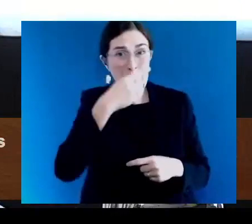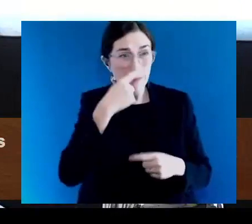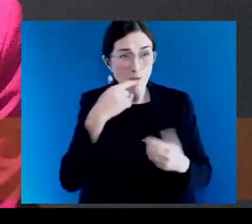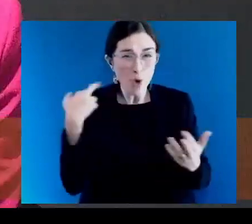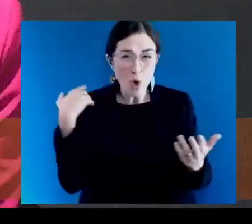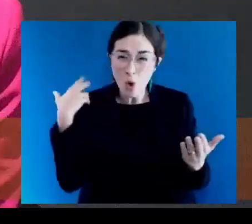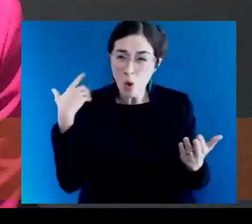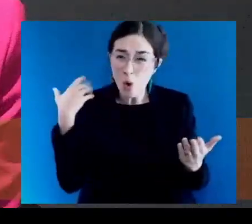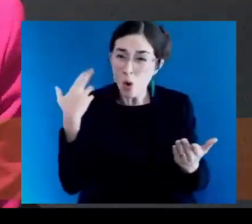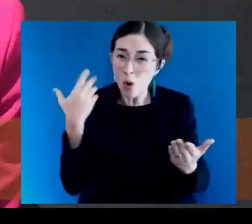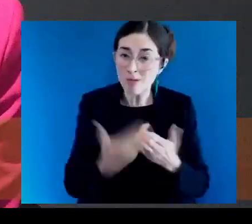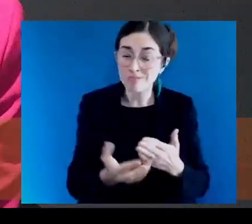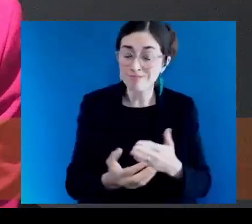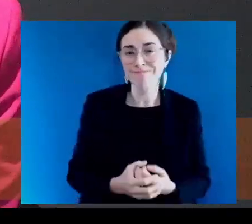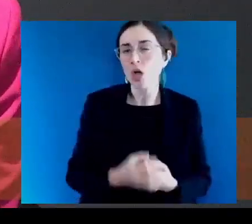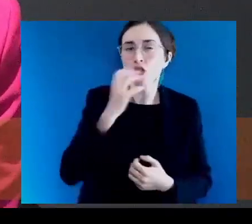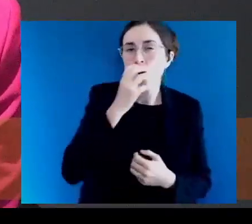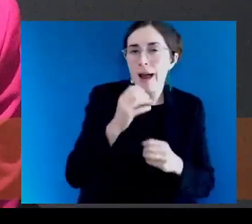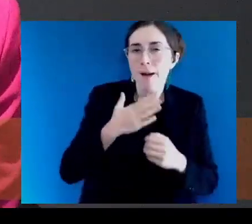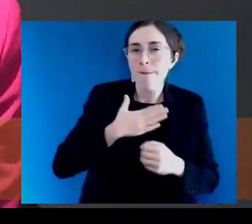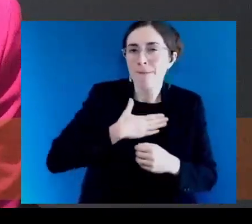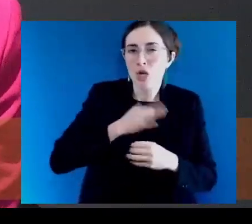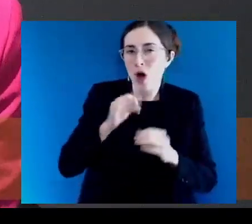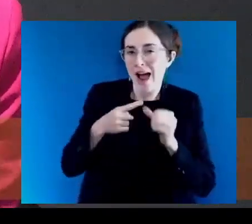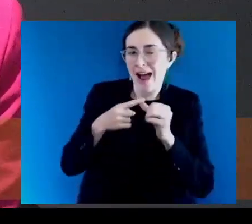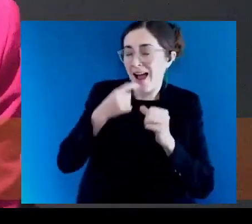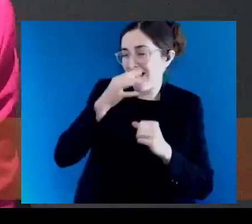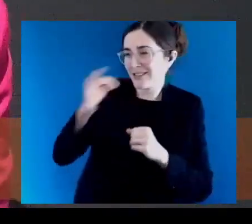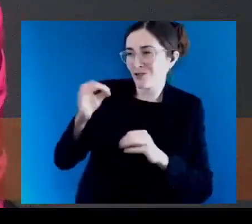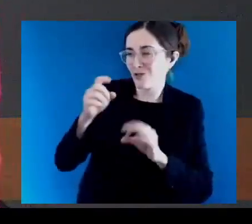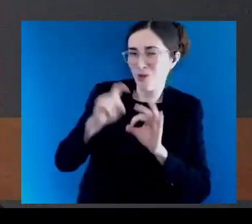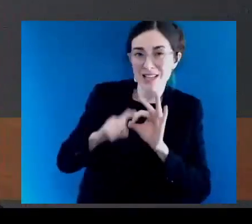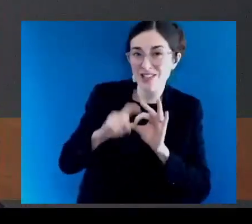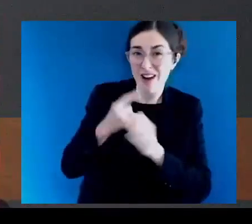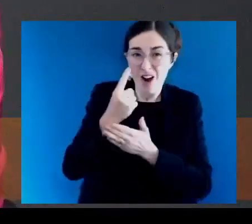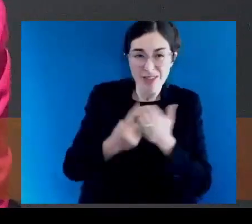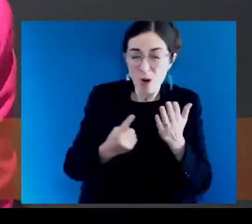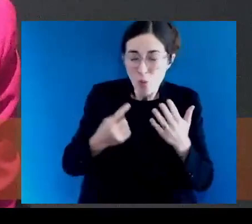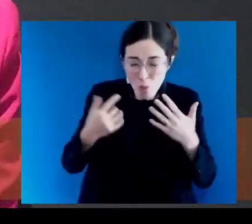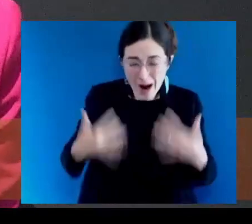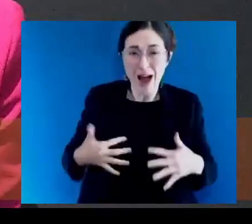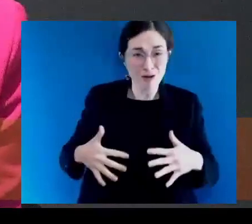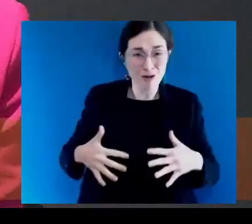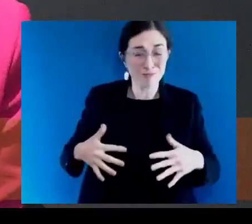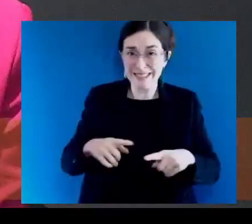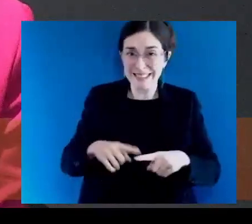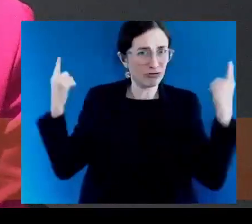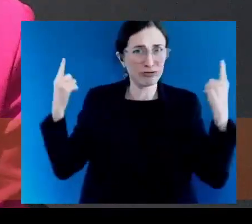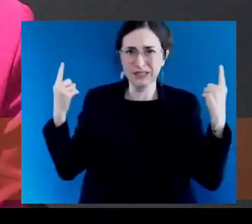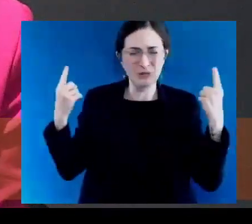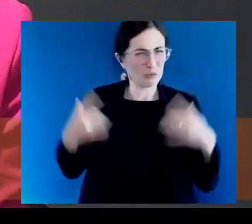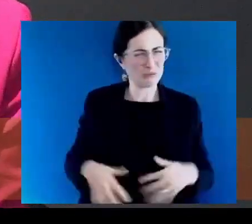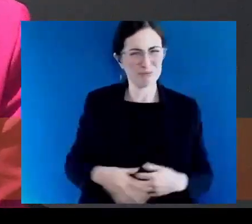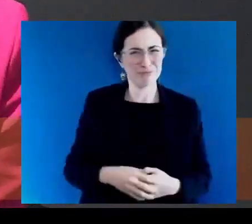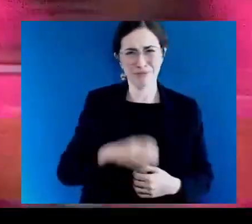I'm sorry, it's a statement, but I have to make it. It's just so stark. Seems to be. I mean, we've heard evidence around